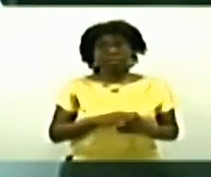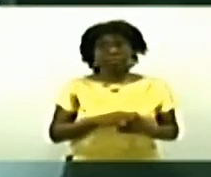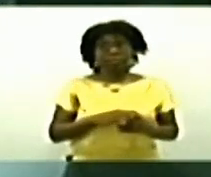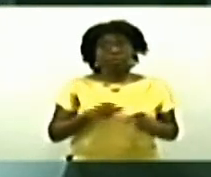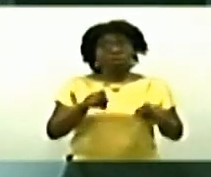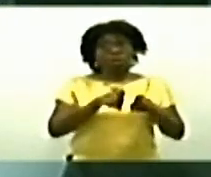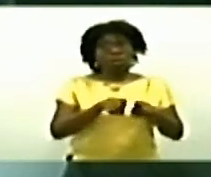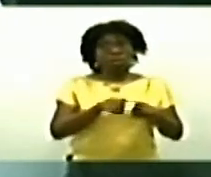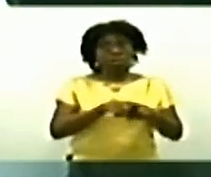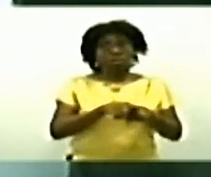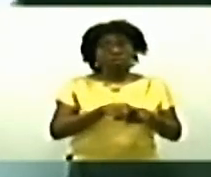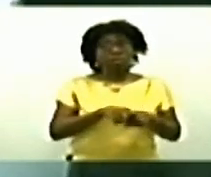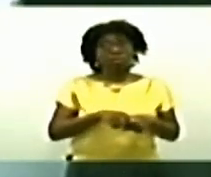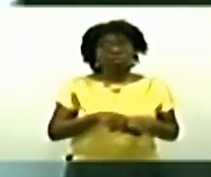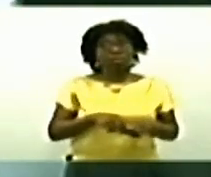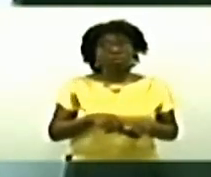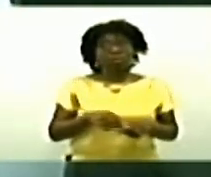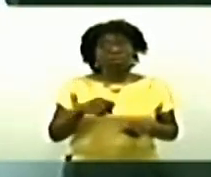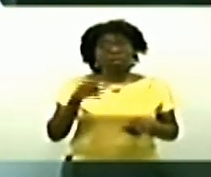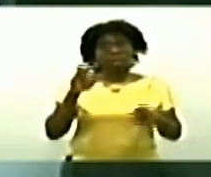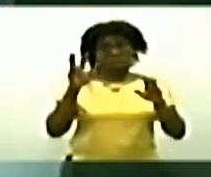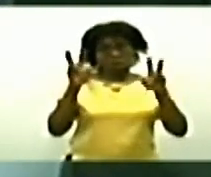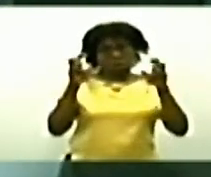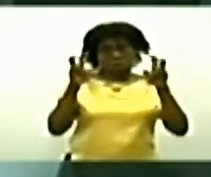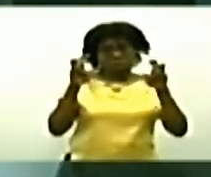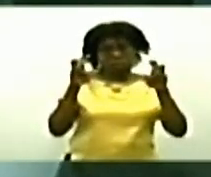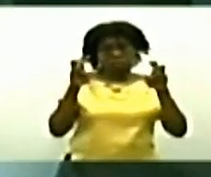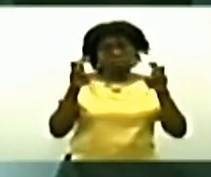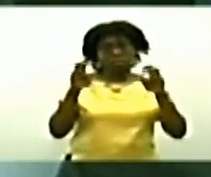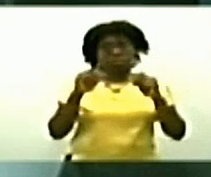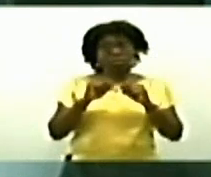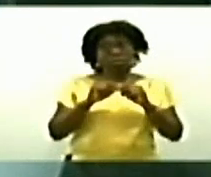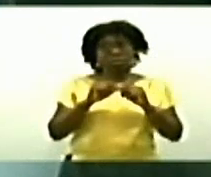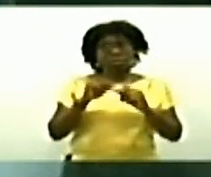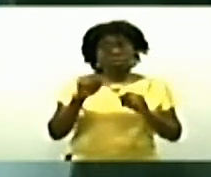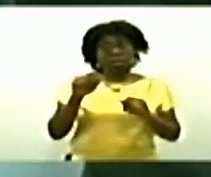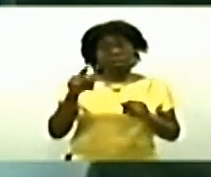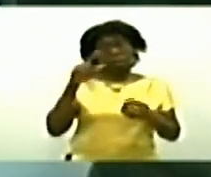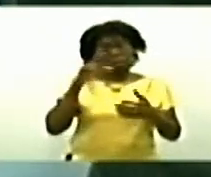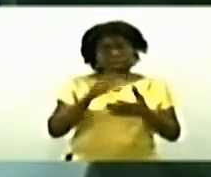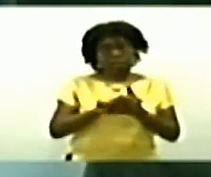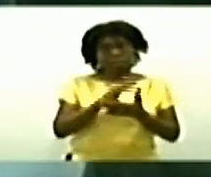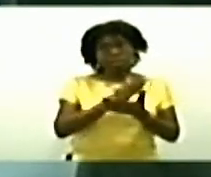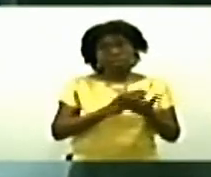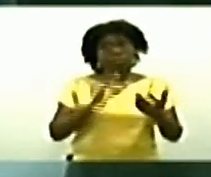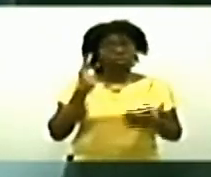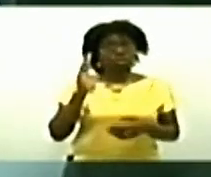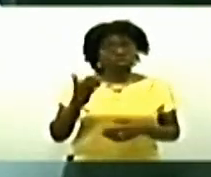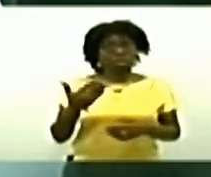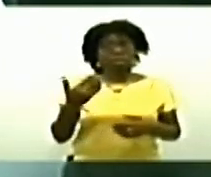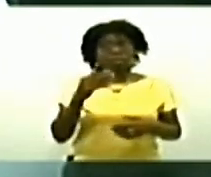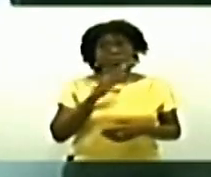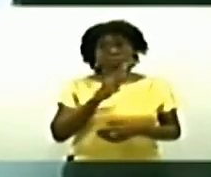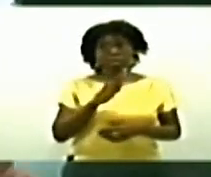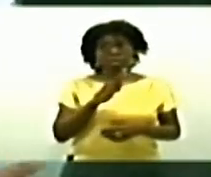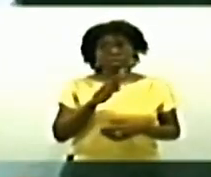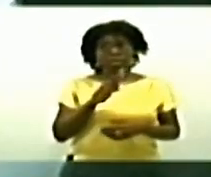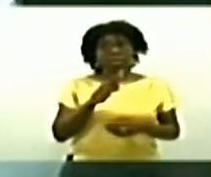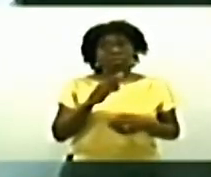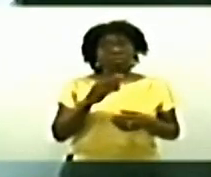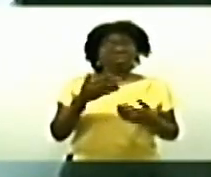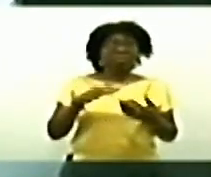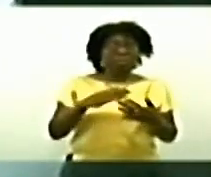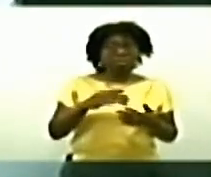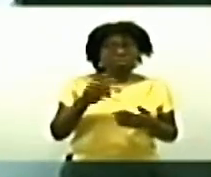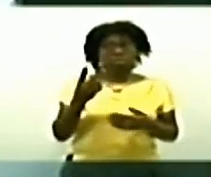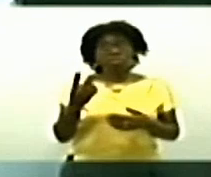Also, Mr. President, the clauses, I believe some of the clauses should have been, at least 2 of the